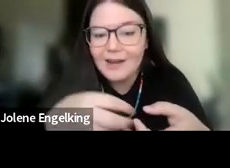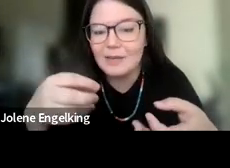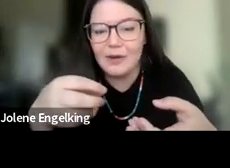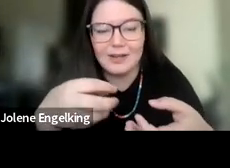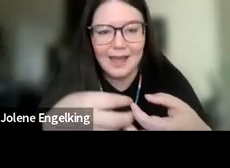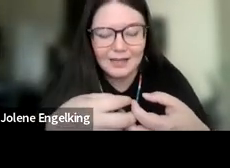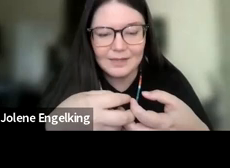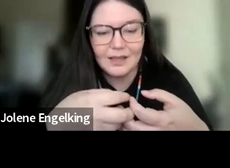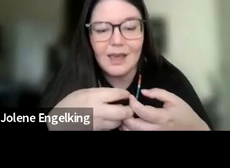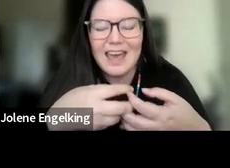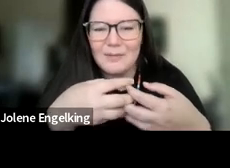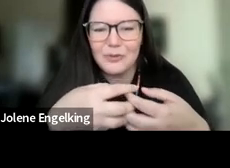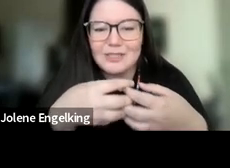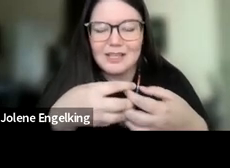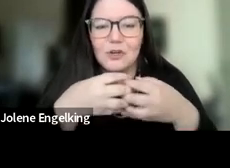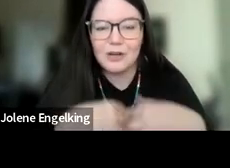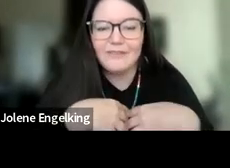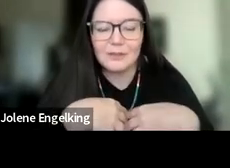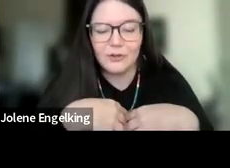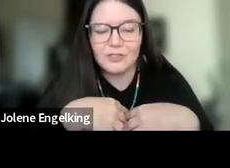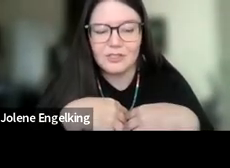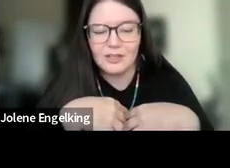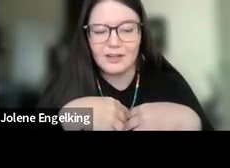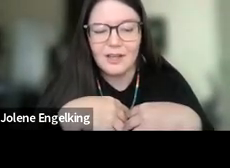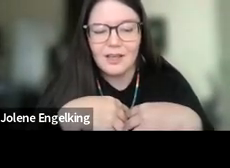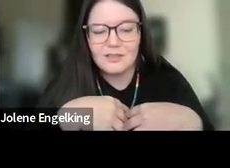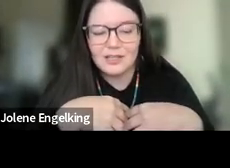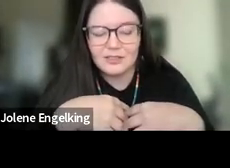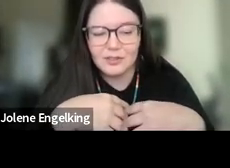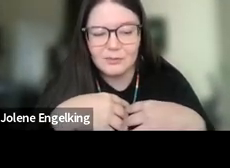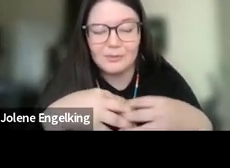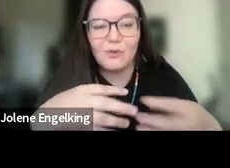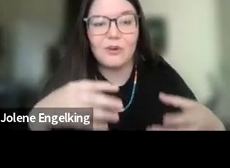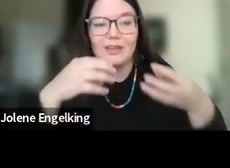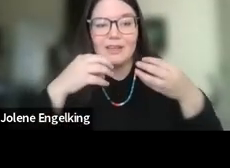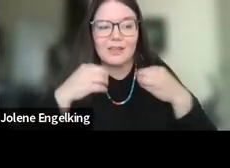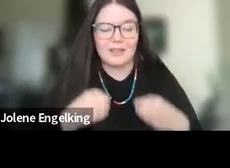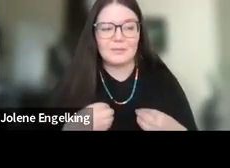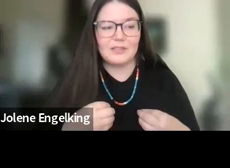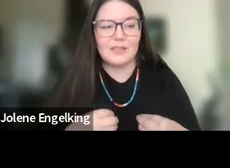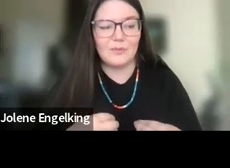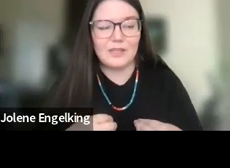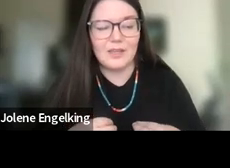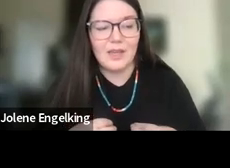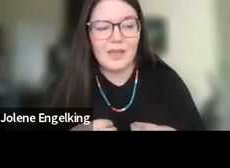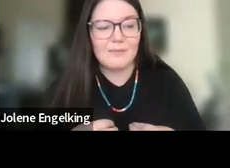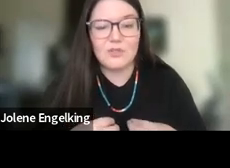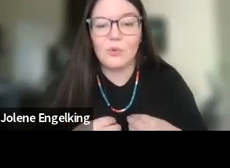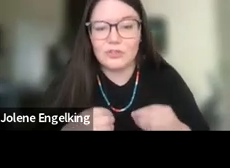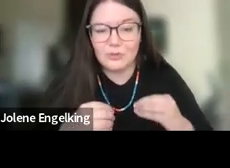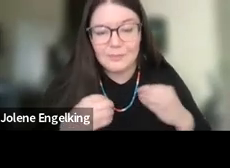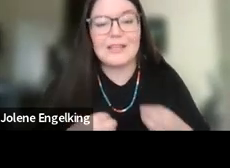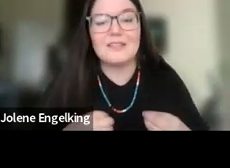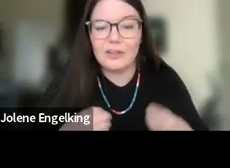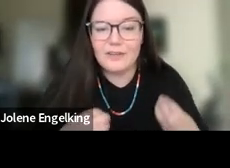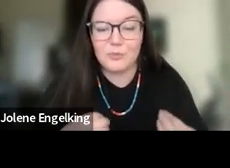about the body, about anatomy, and about those things that are private and personal. And as we talked about a little bit before, this ability that we have been